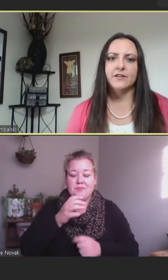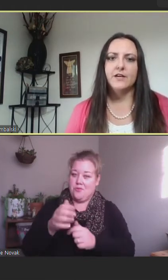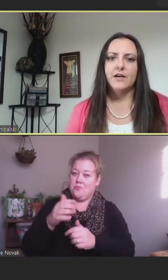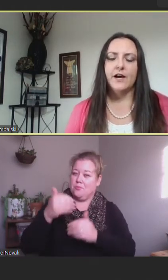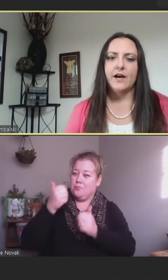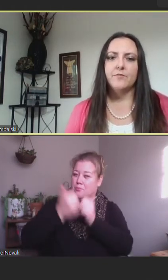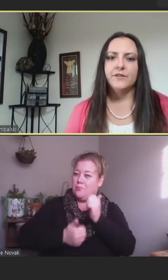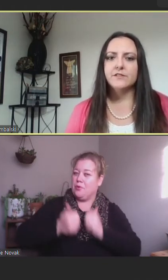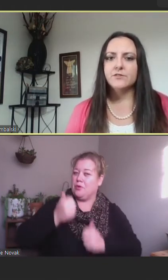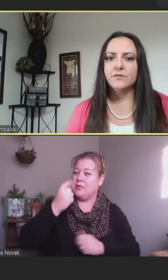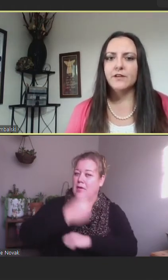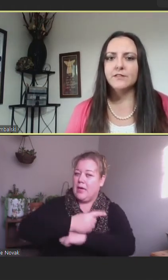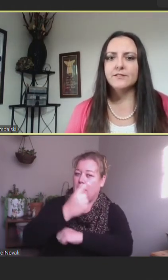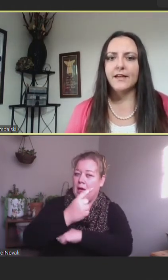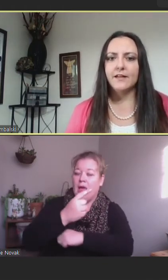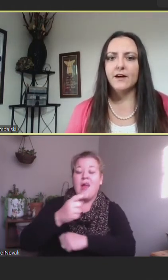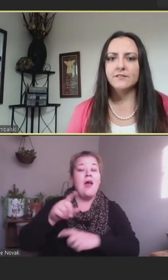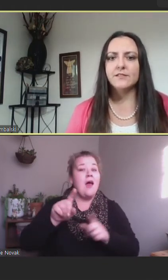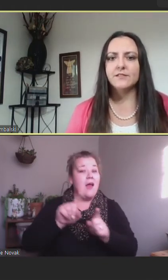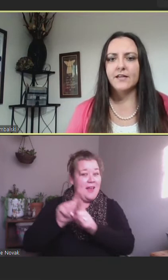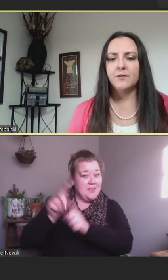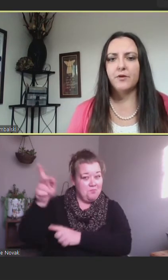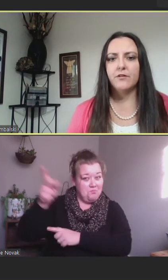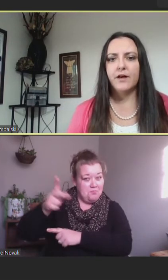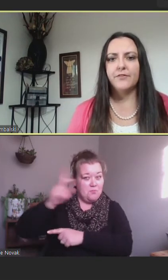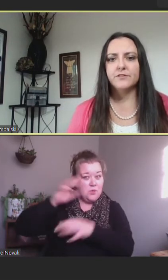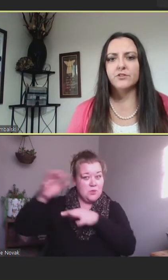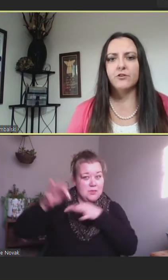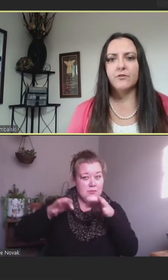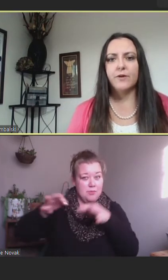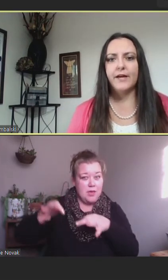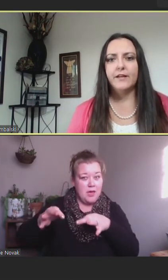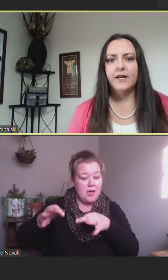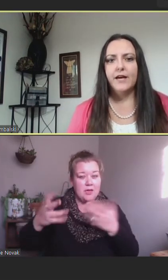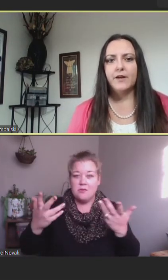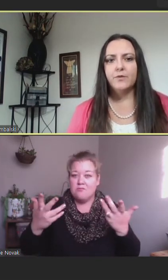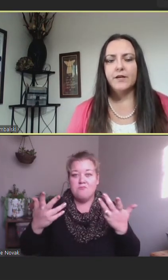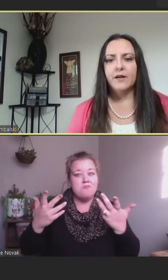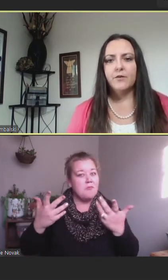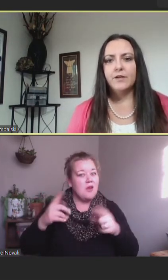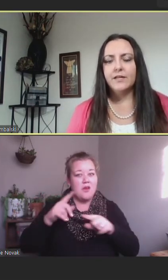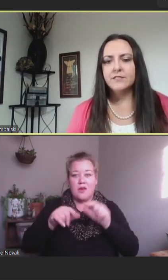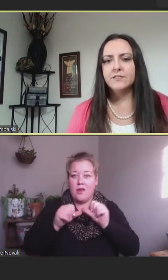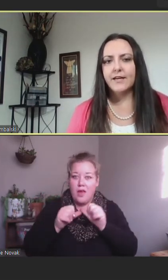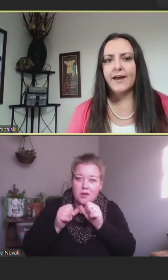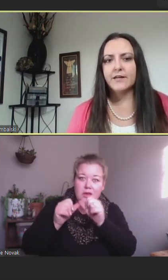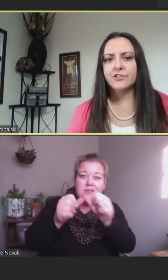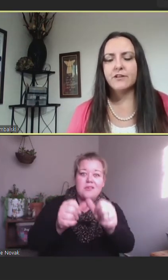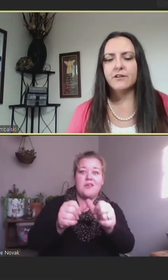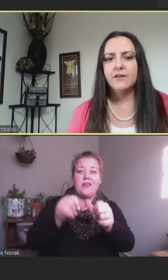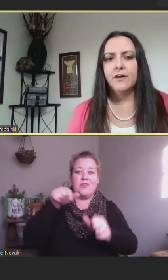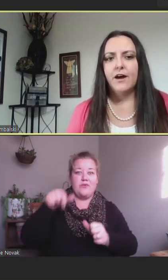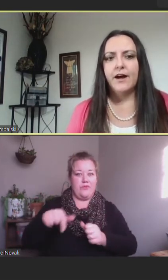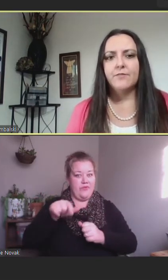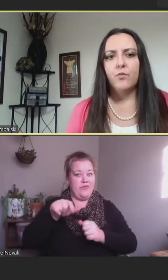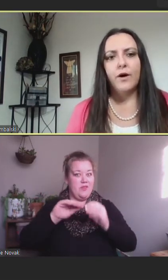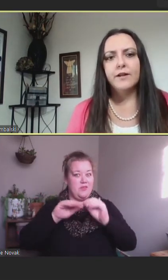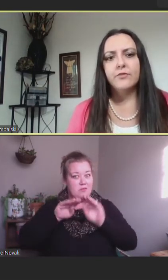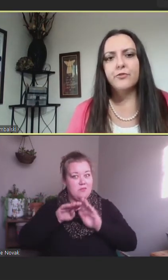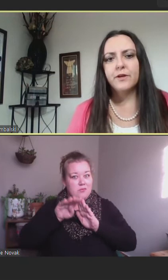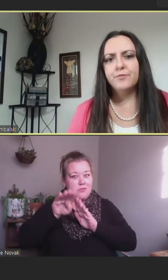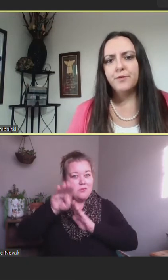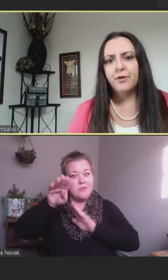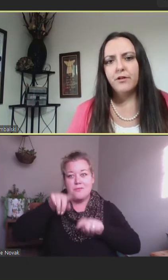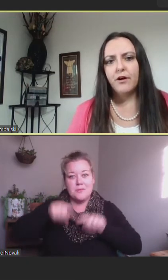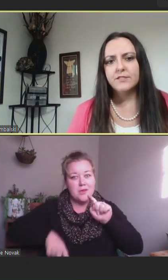session, this is really unsustainable at this current rate, and we need to take action. One